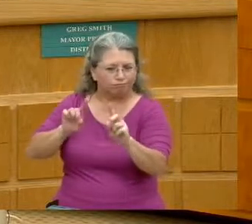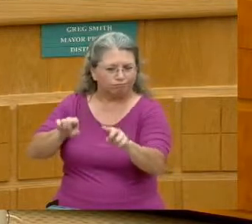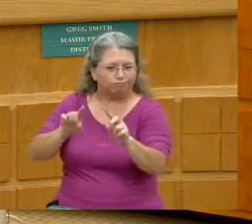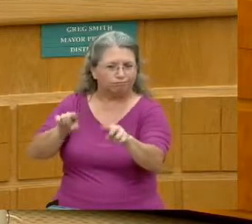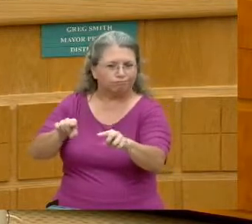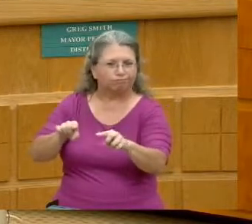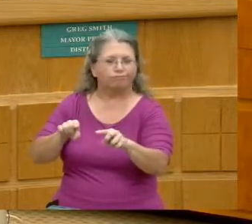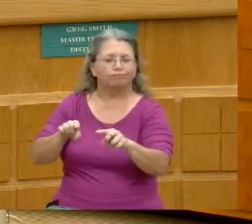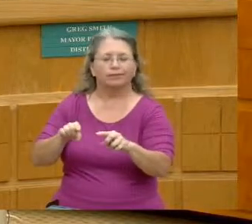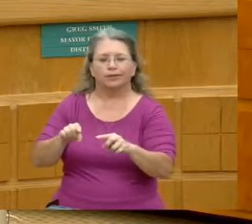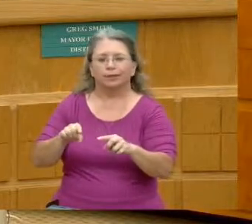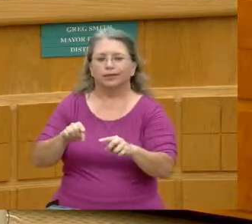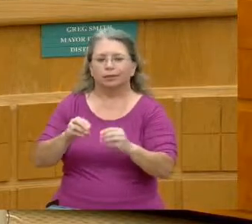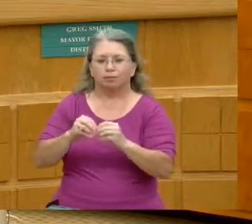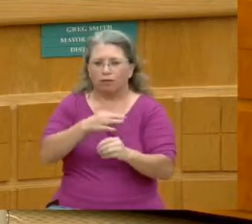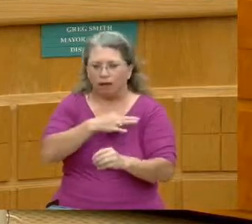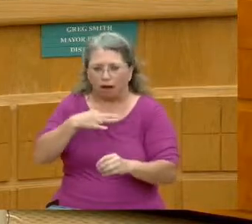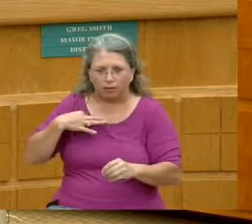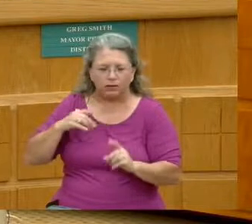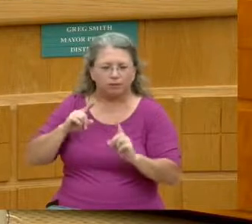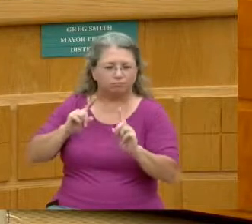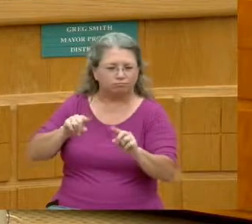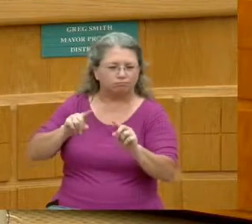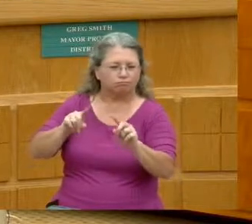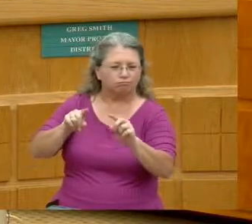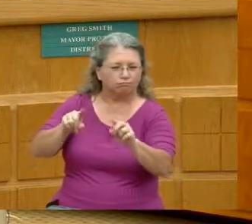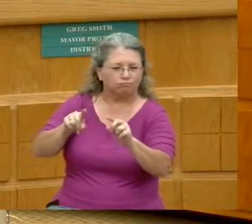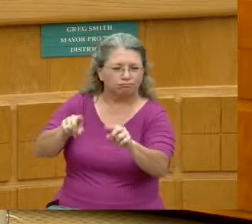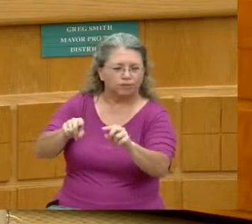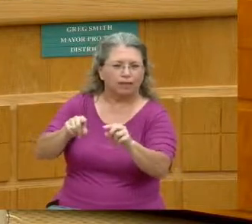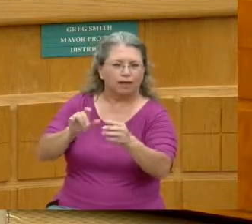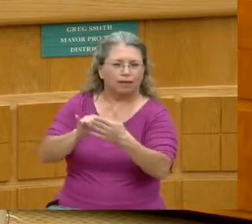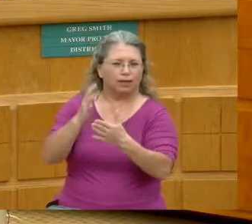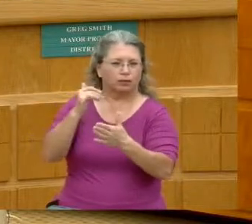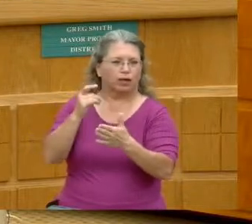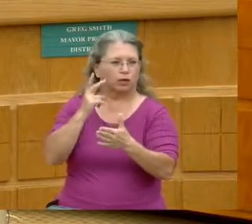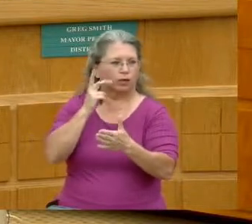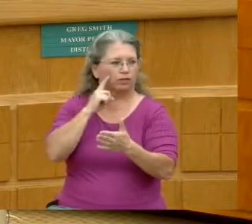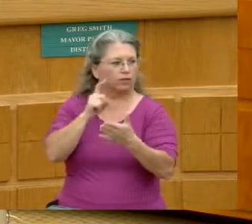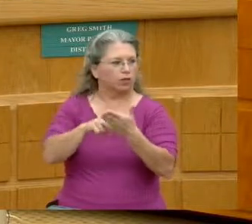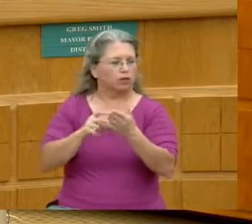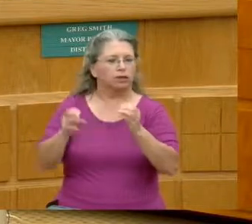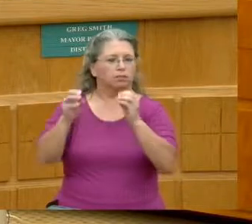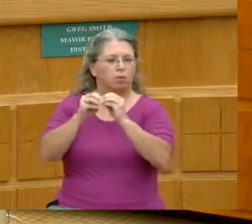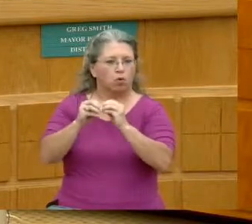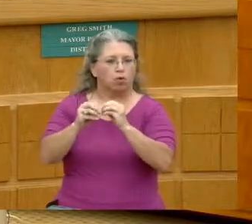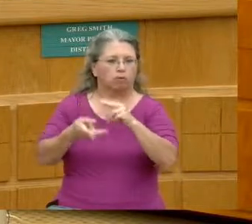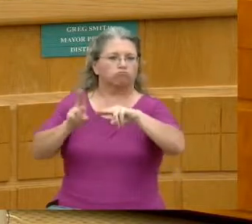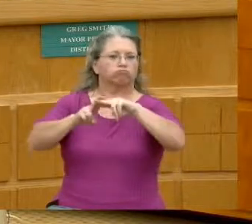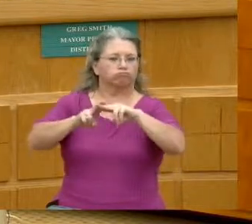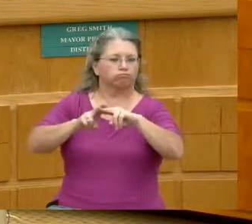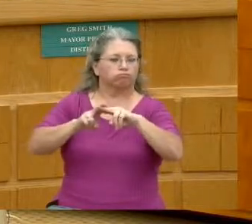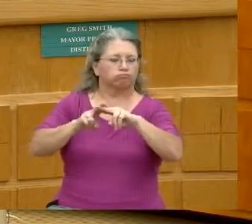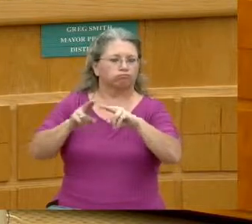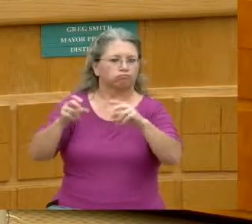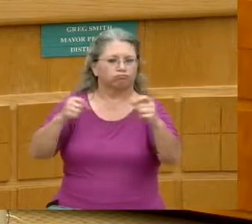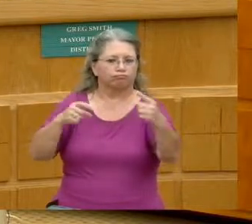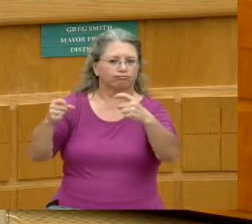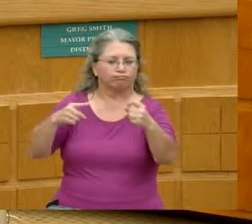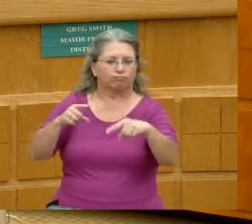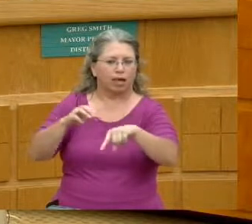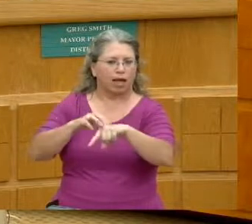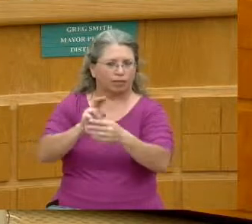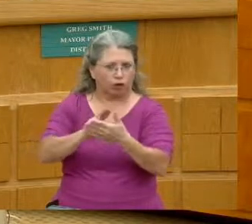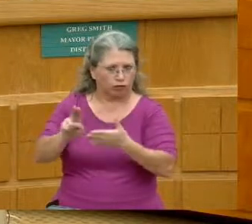more faculty that are going back. So that's why we see that kind of rapid uptick in the universities in the past week. And just to calibrate,